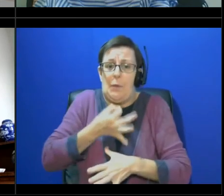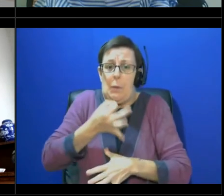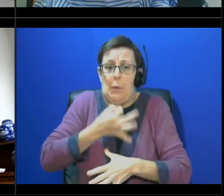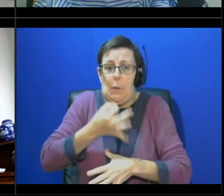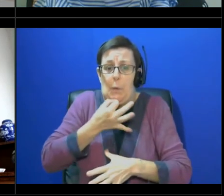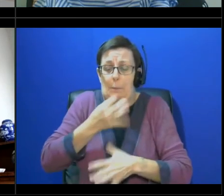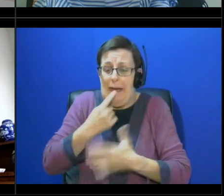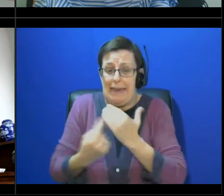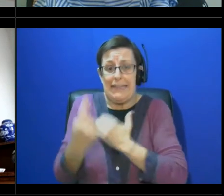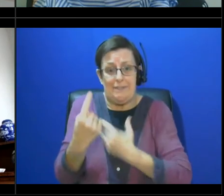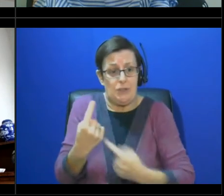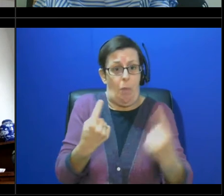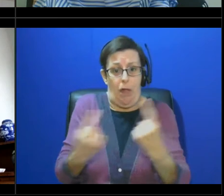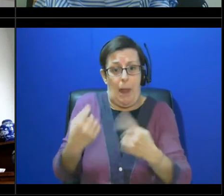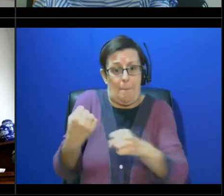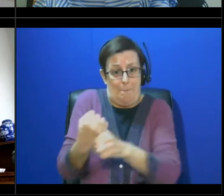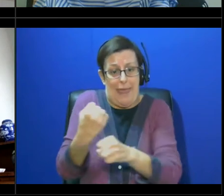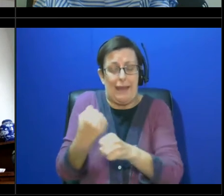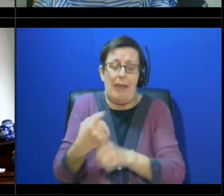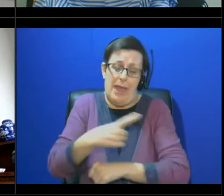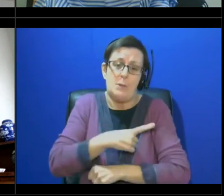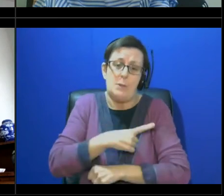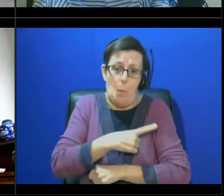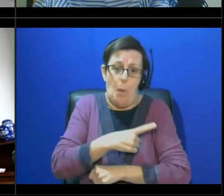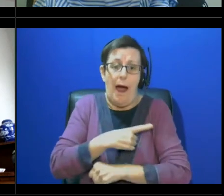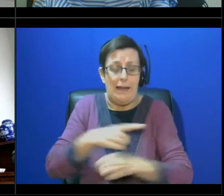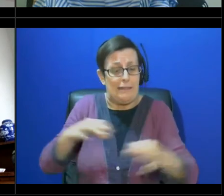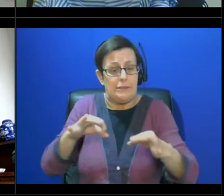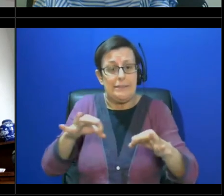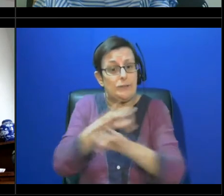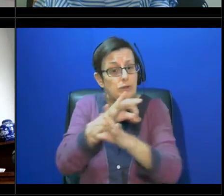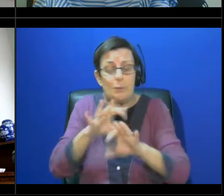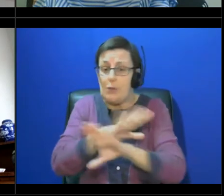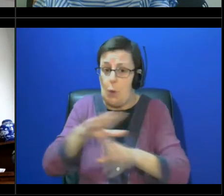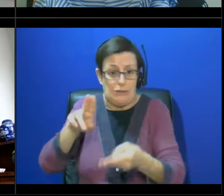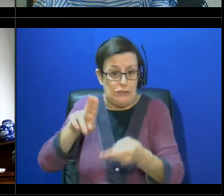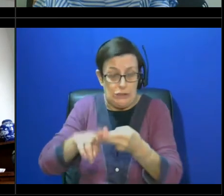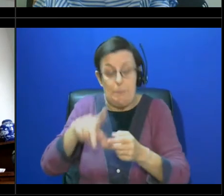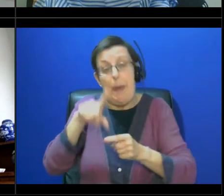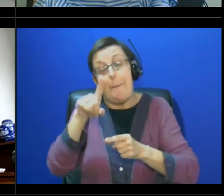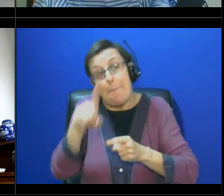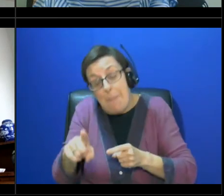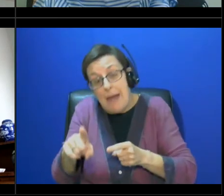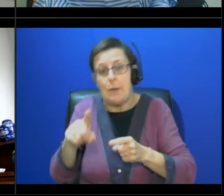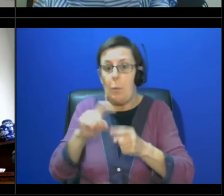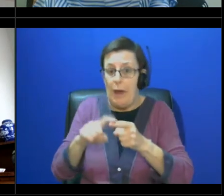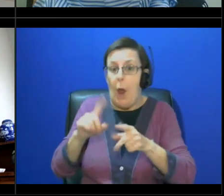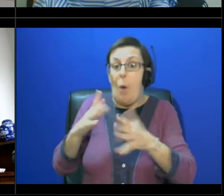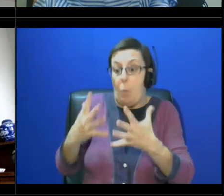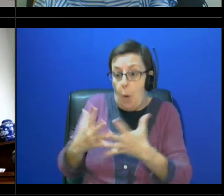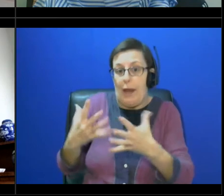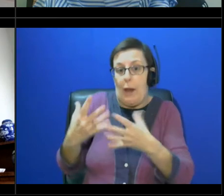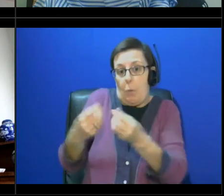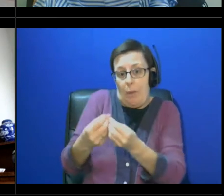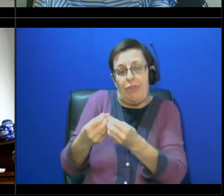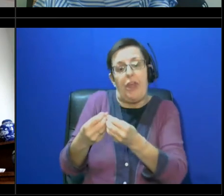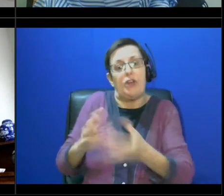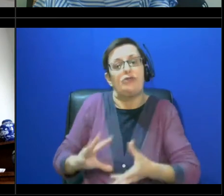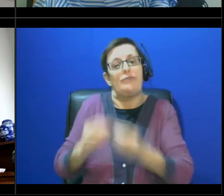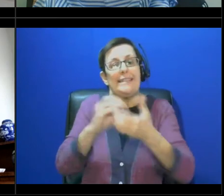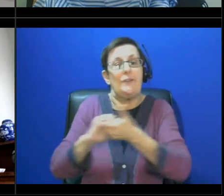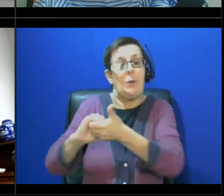individual makers. So instruments generally aren't cheap. But that is something we're working with Creative United on in the